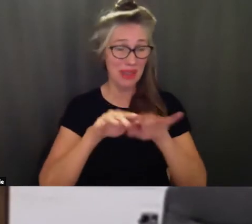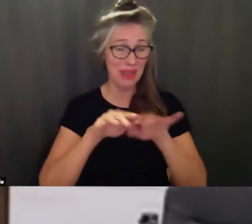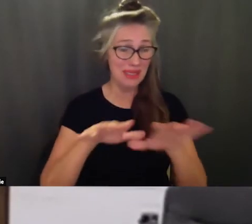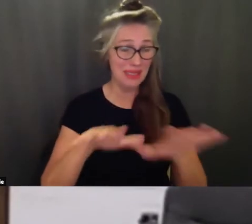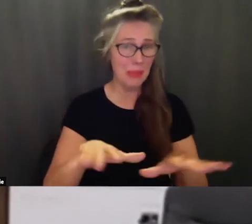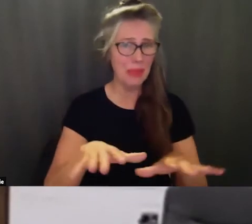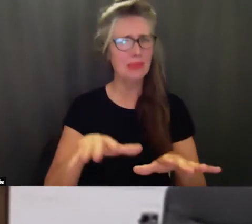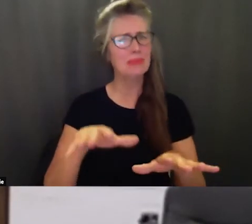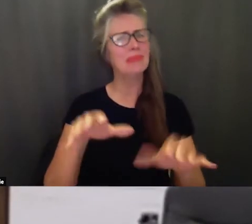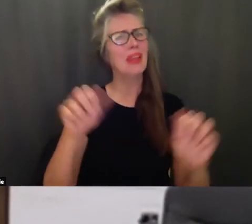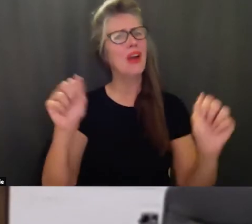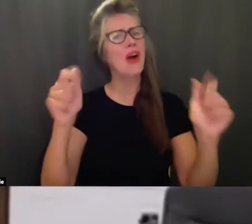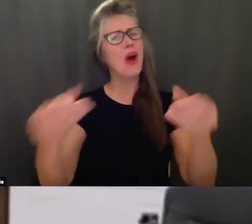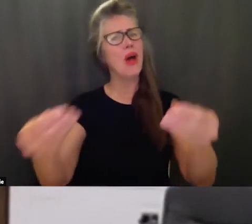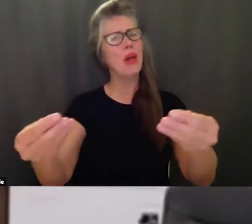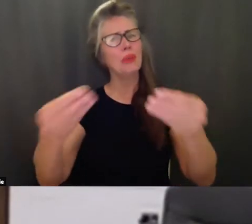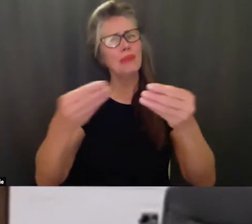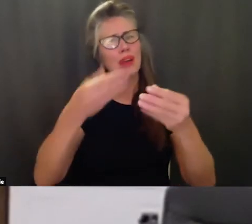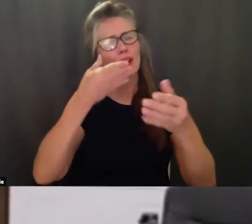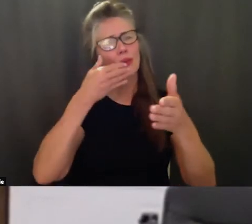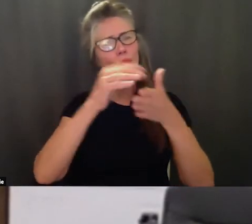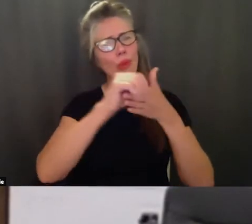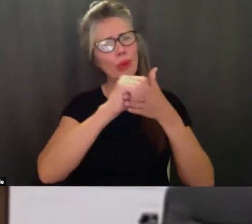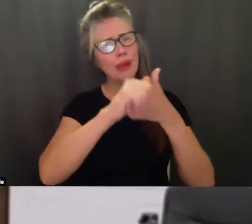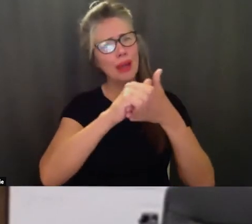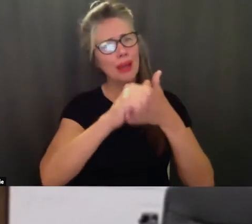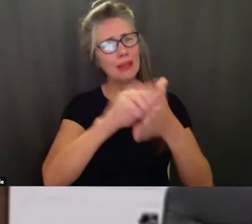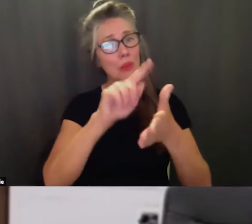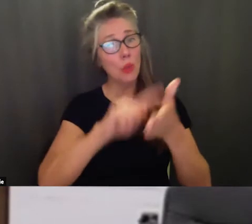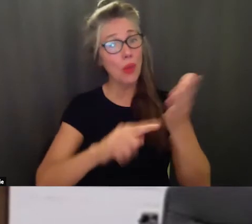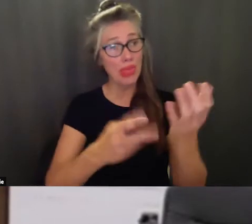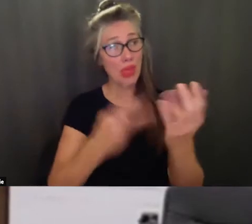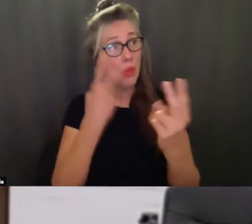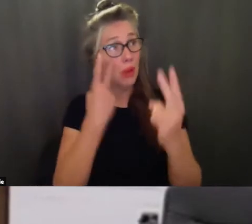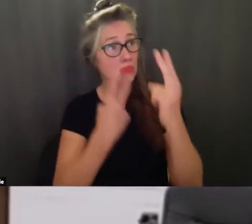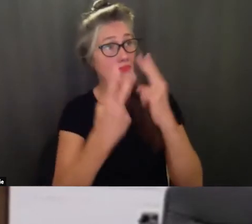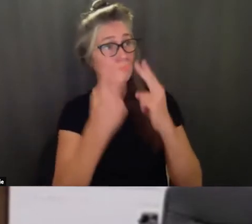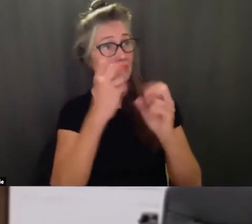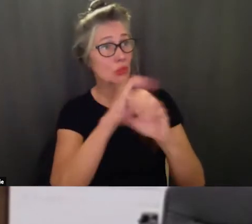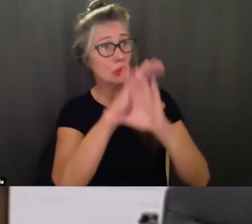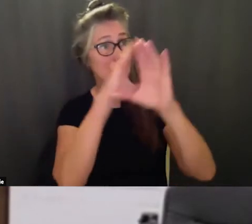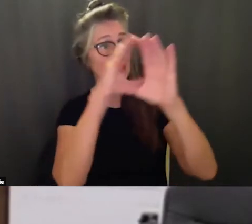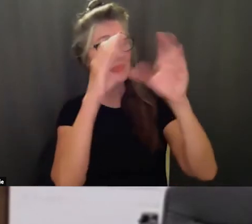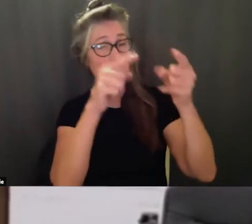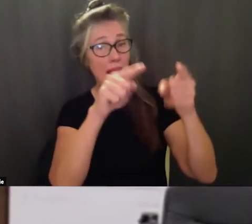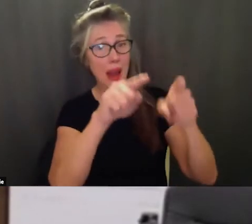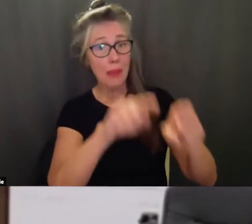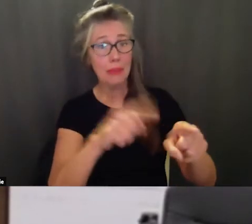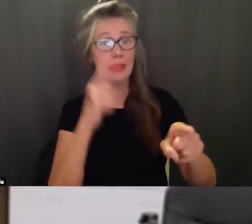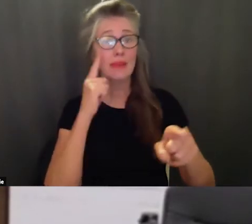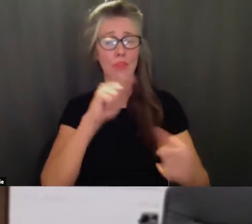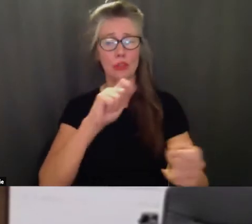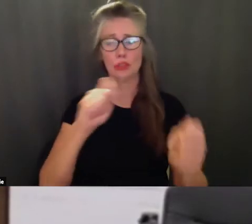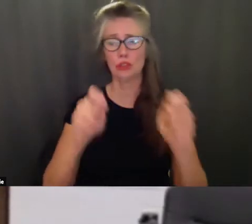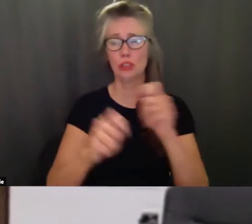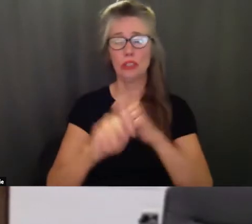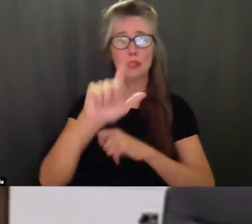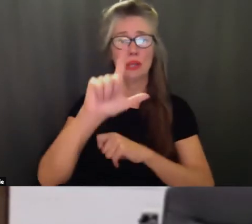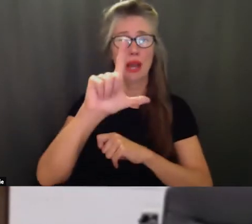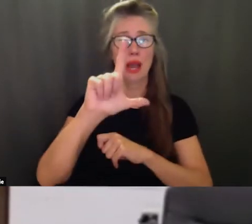around the LCAP and what they would like to see. So it was really useful, and we were able to incorporate what